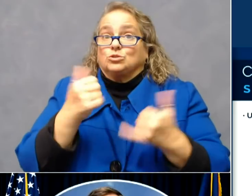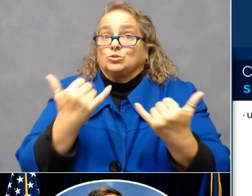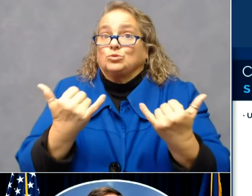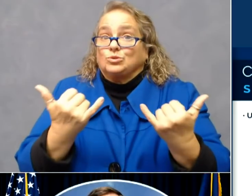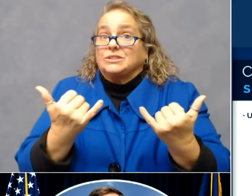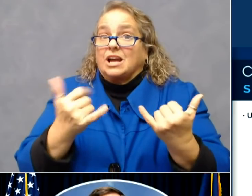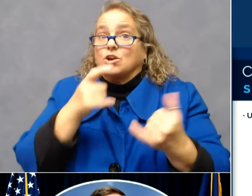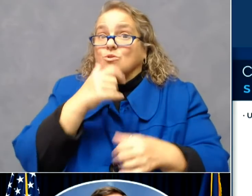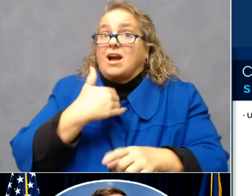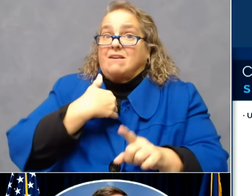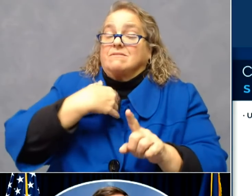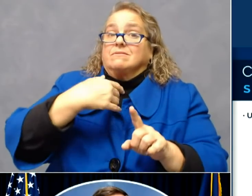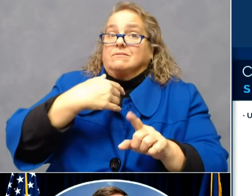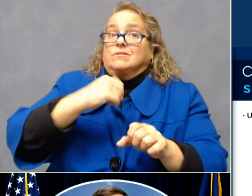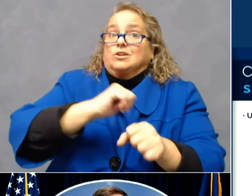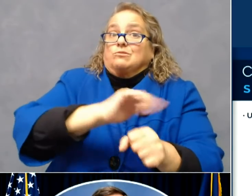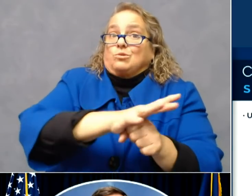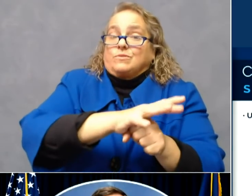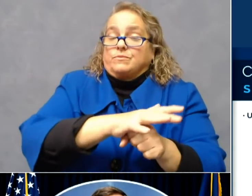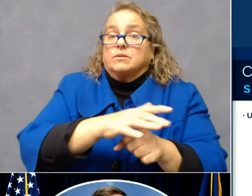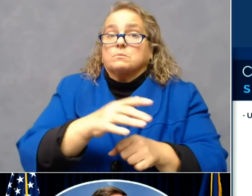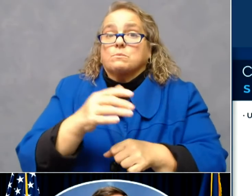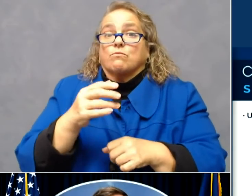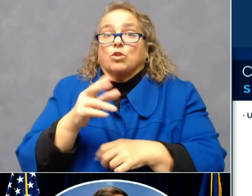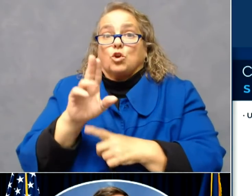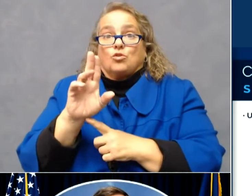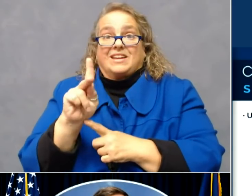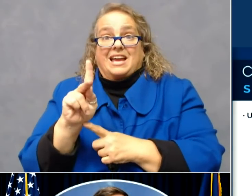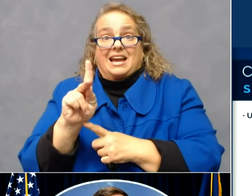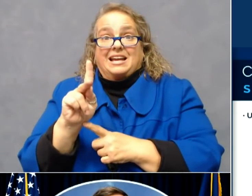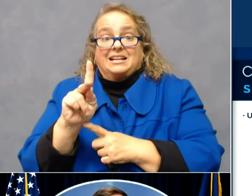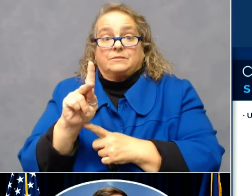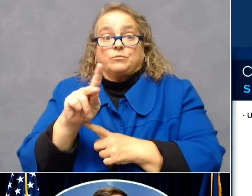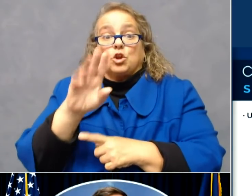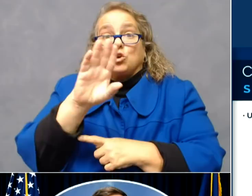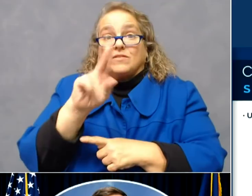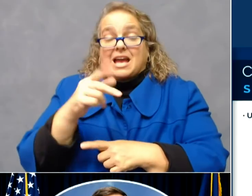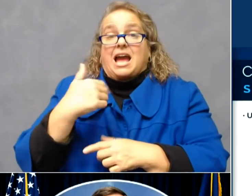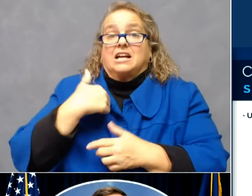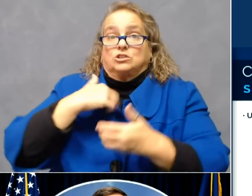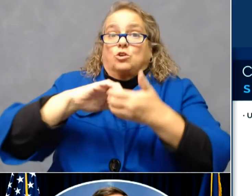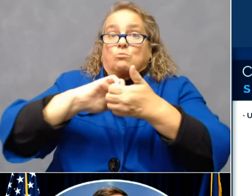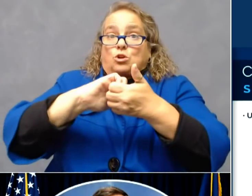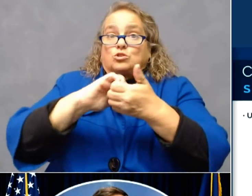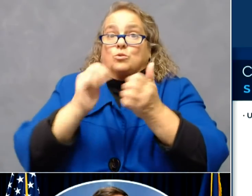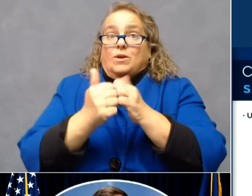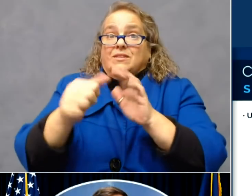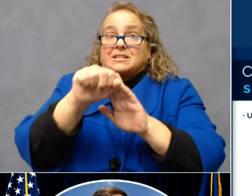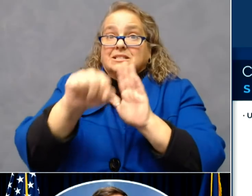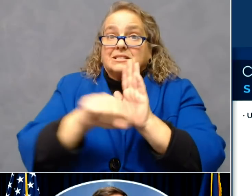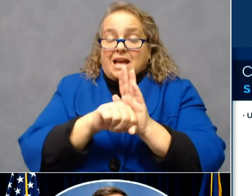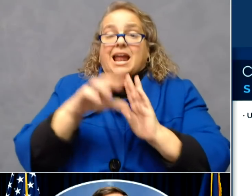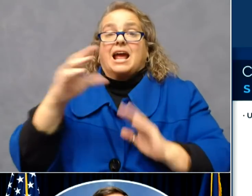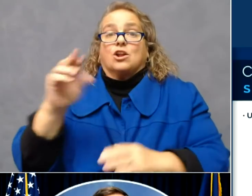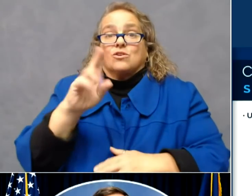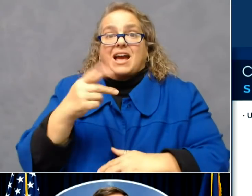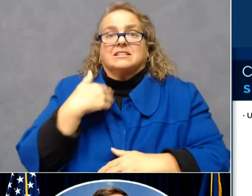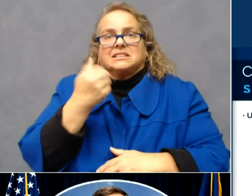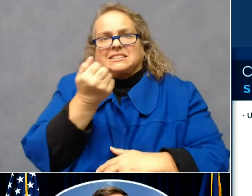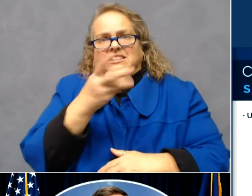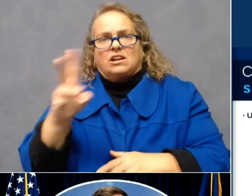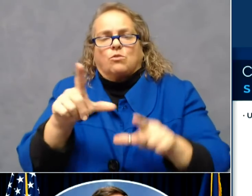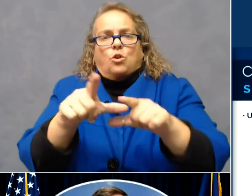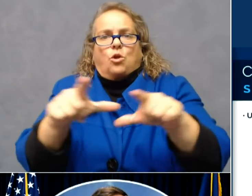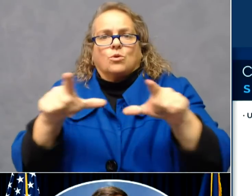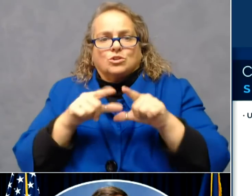site, UK has a partnership with the state where there are multiple locations, again, where